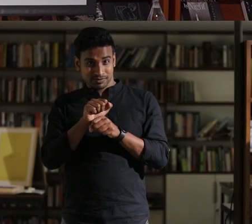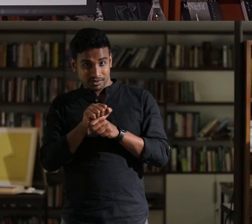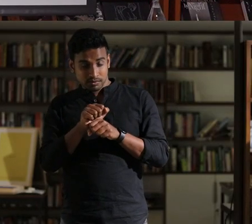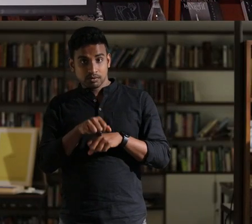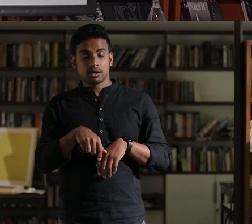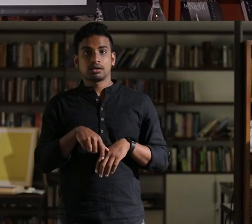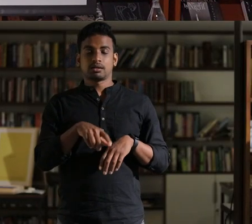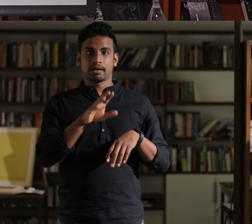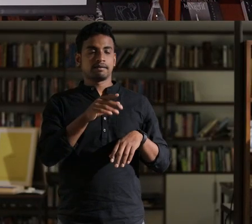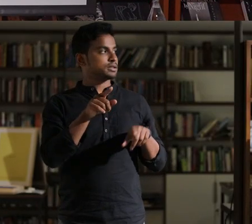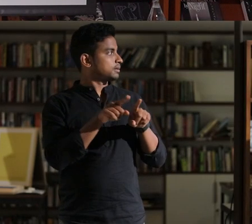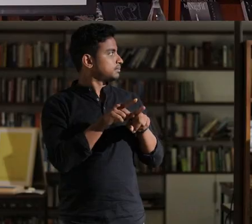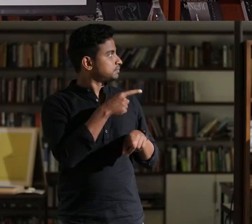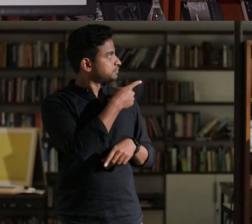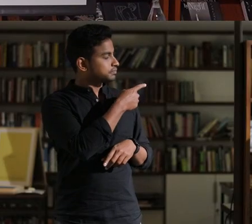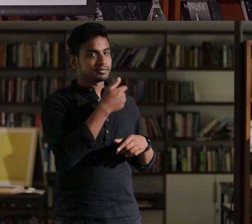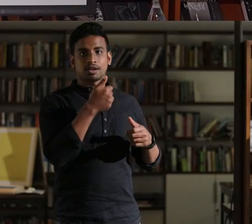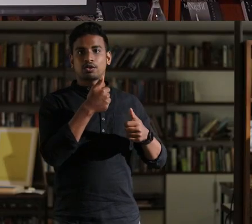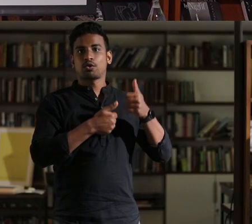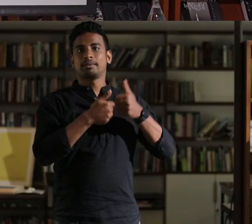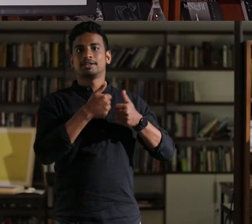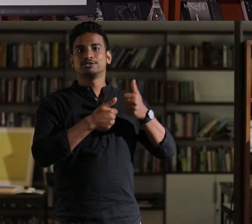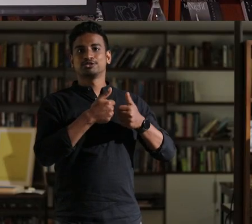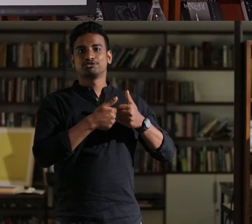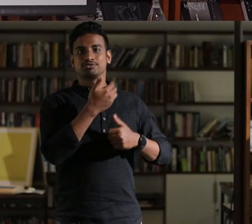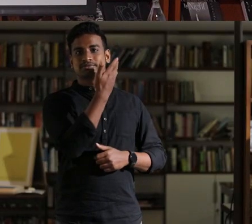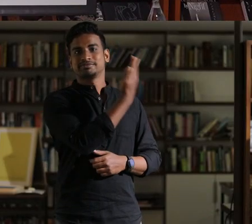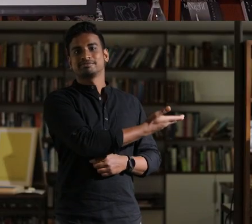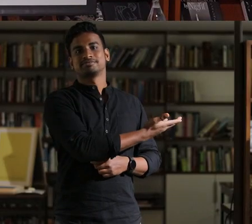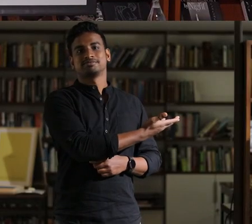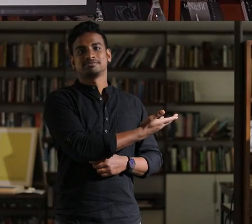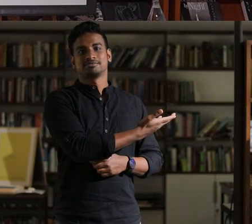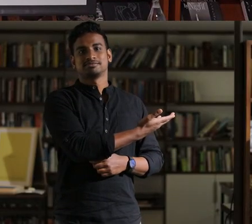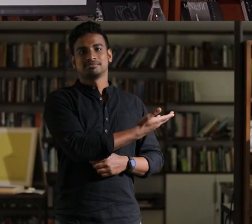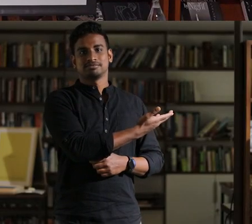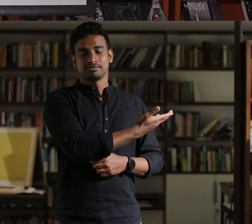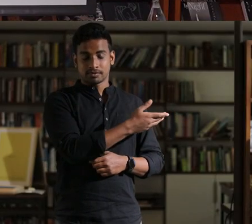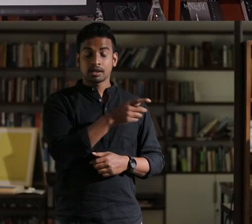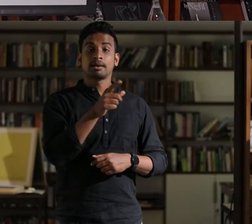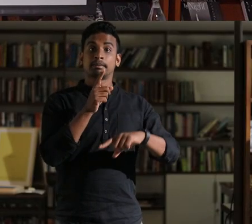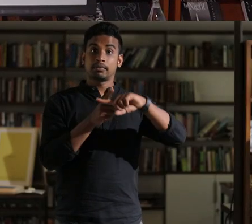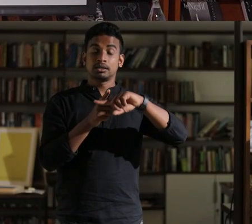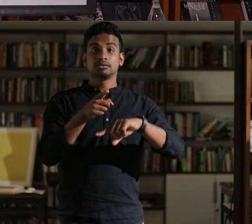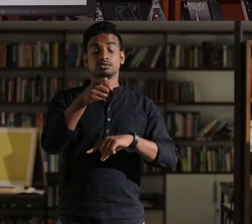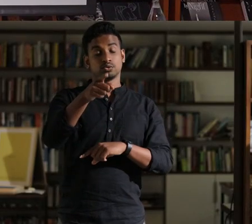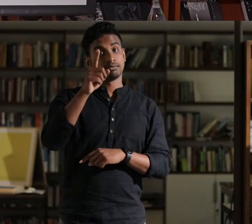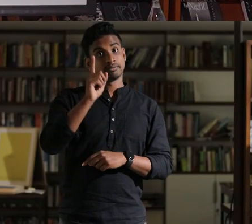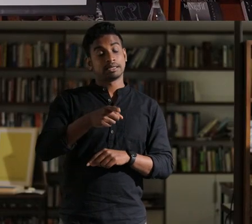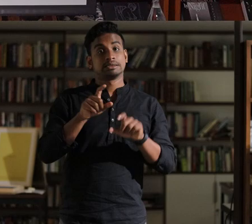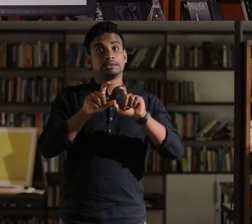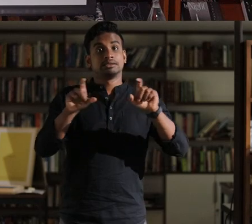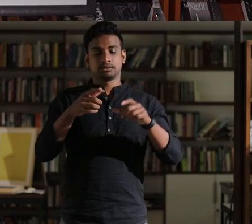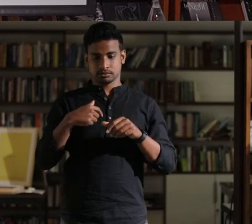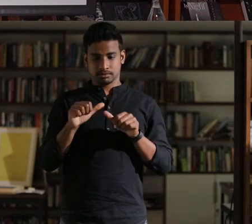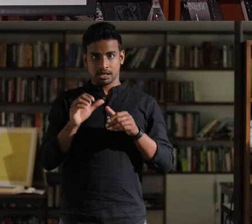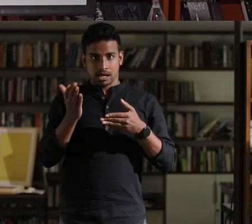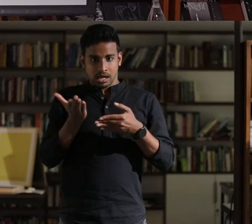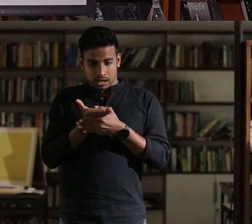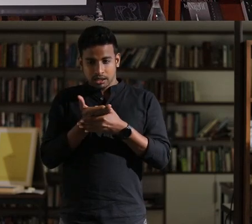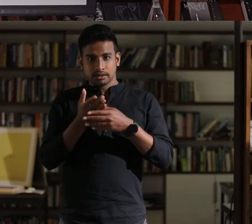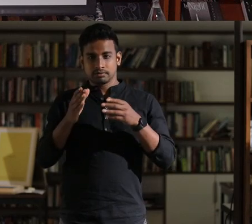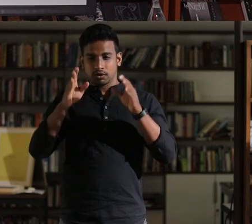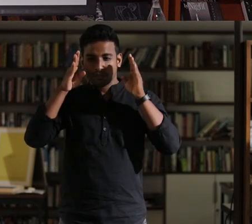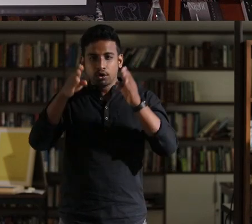like this, you need to be very clear what is your archive and what is the story you're trying to tell. Archives